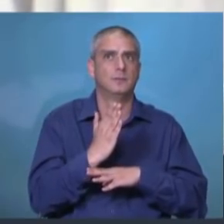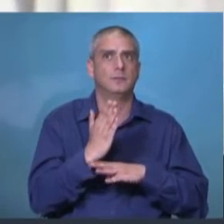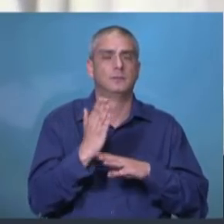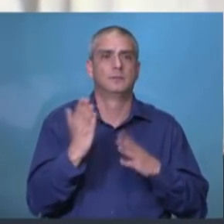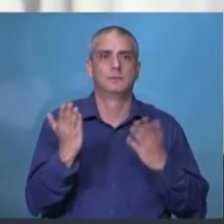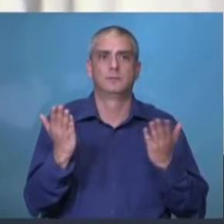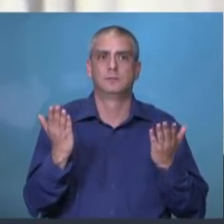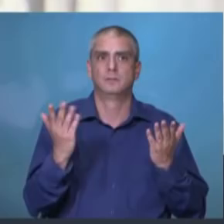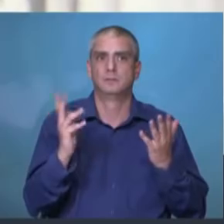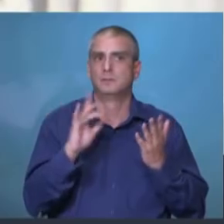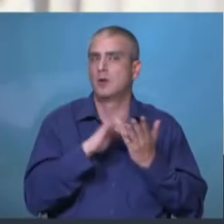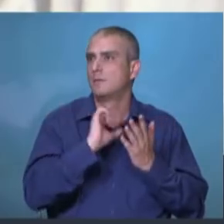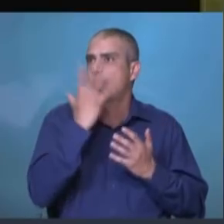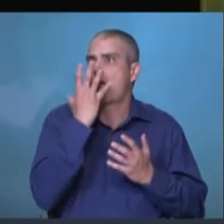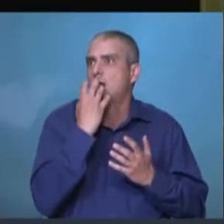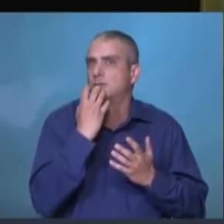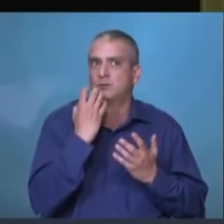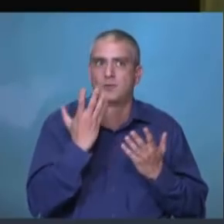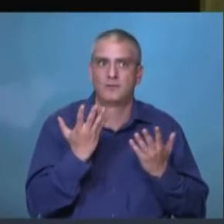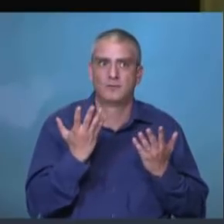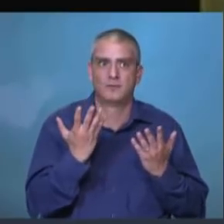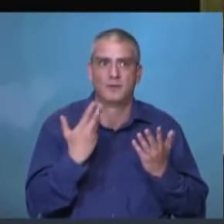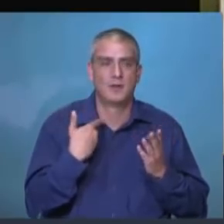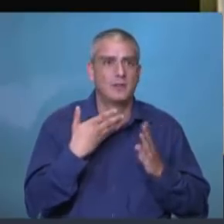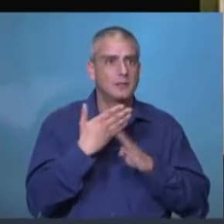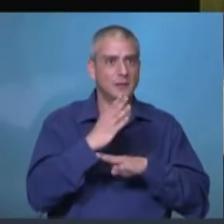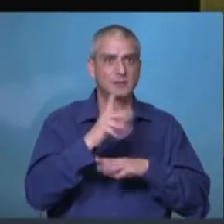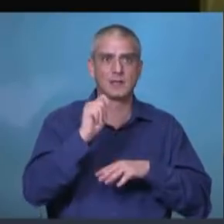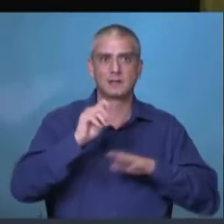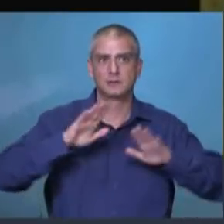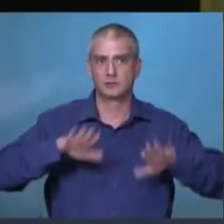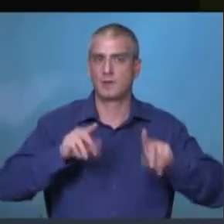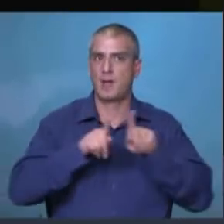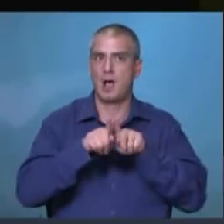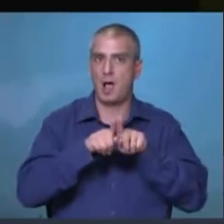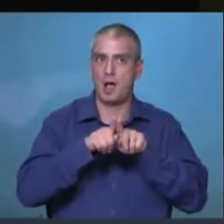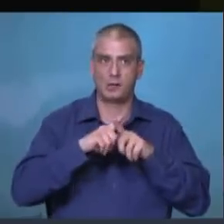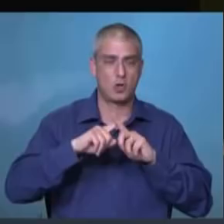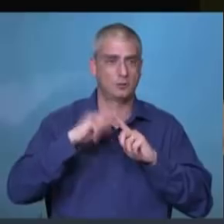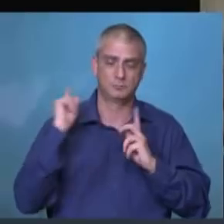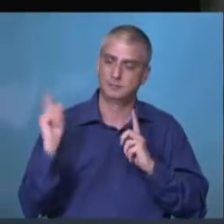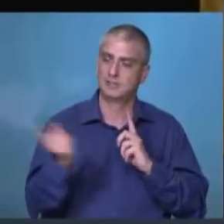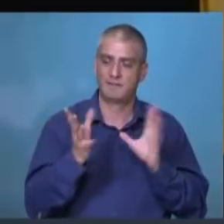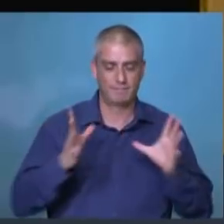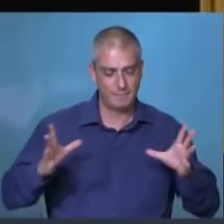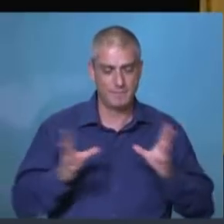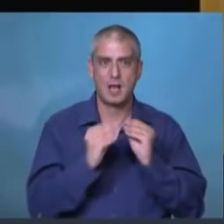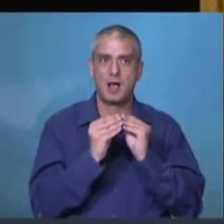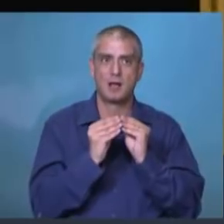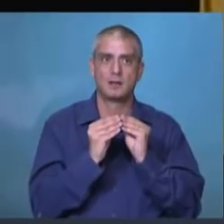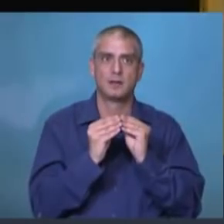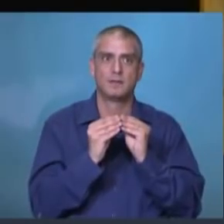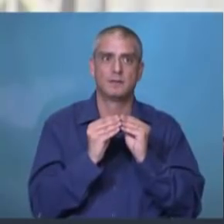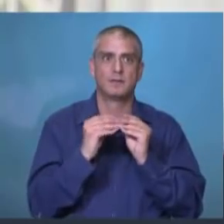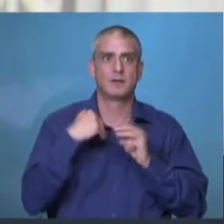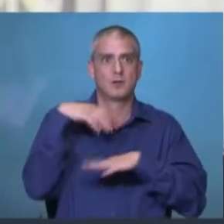it's the saddest place on earth, right? I walk in and Tirtza is sitting there with her sisters around her. And